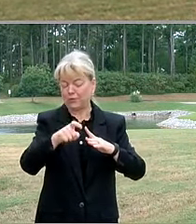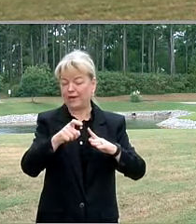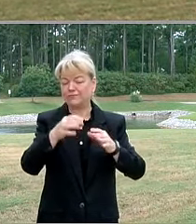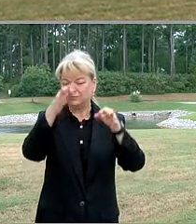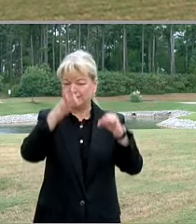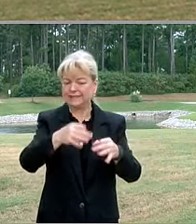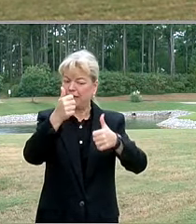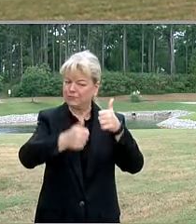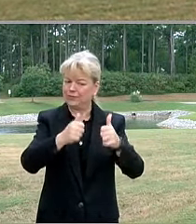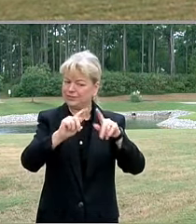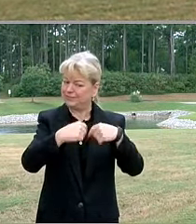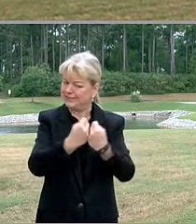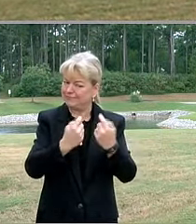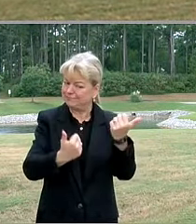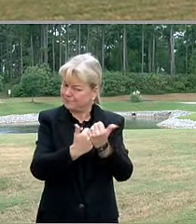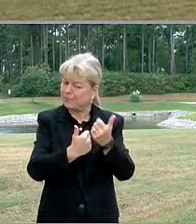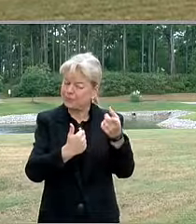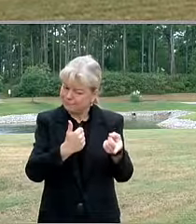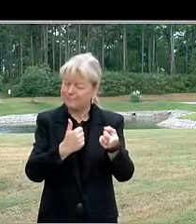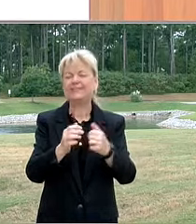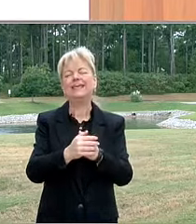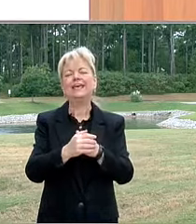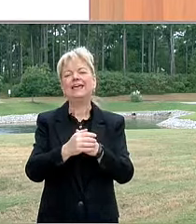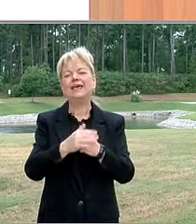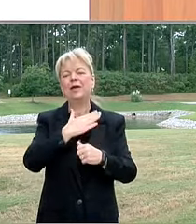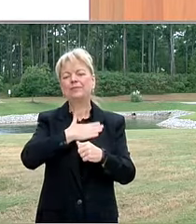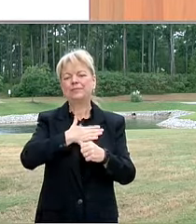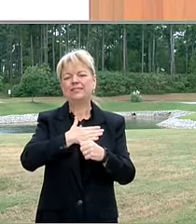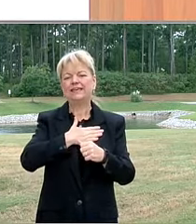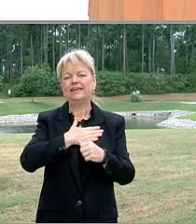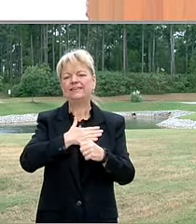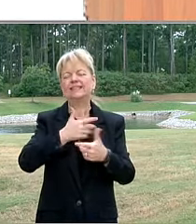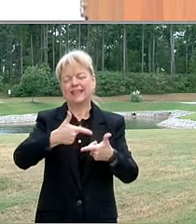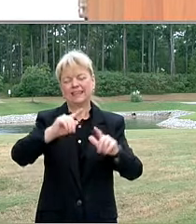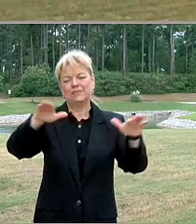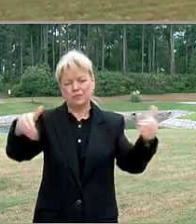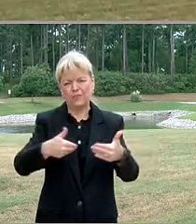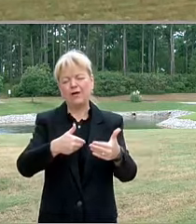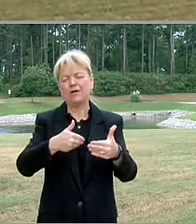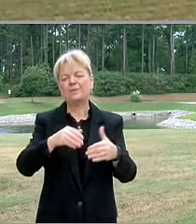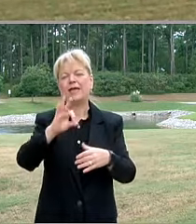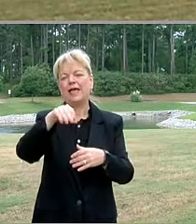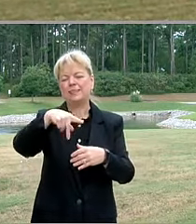So please join me in welcoming the Pepper family officially to Redstone Arsenal.